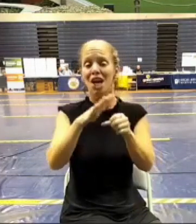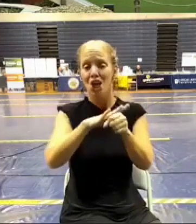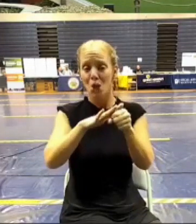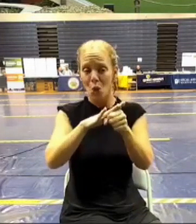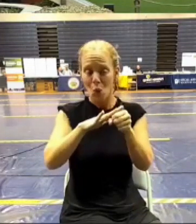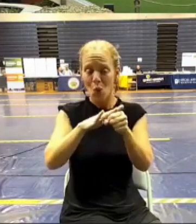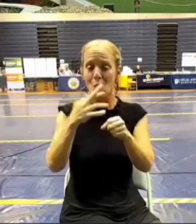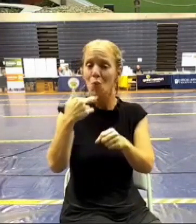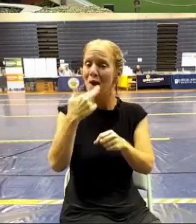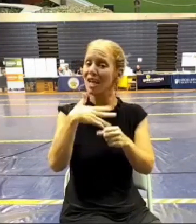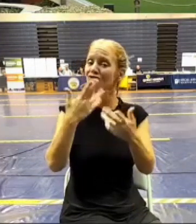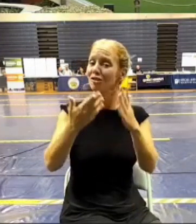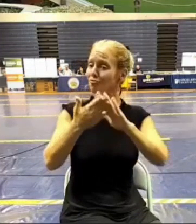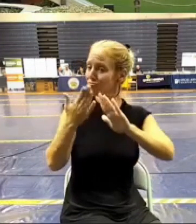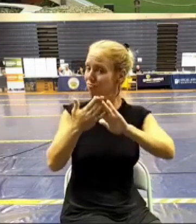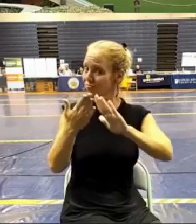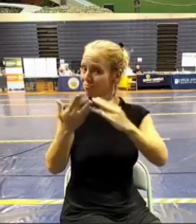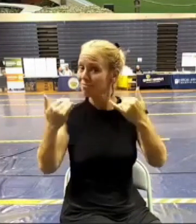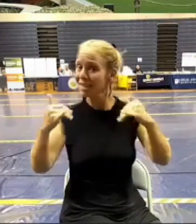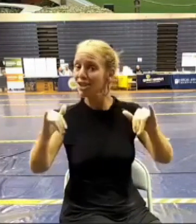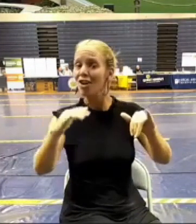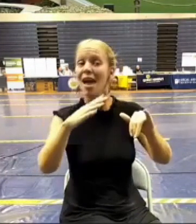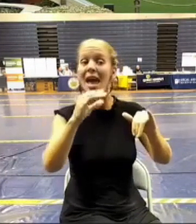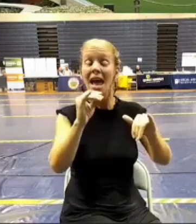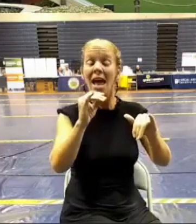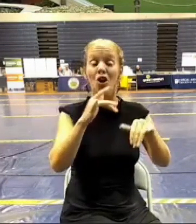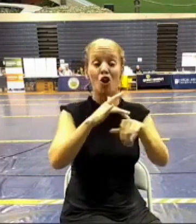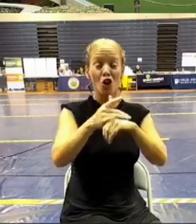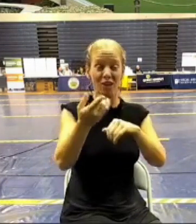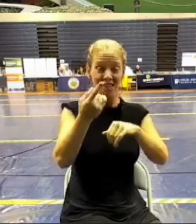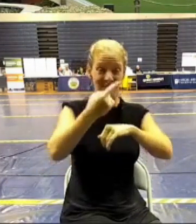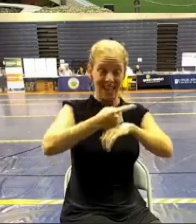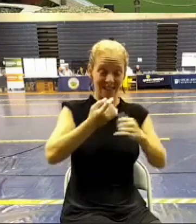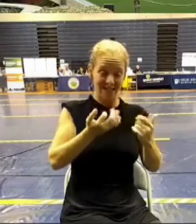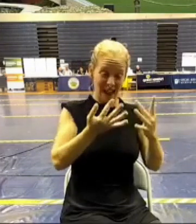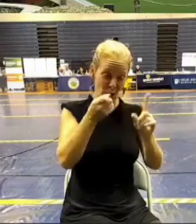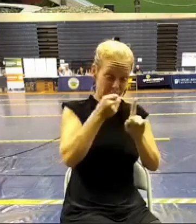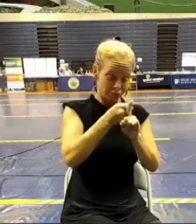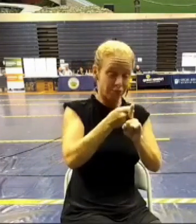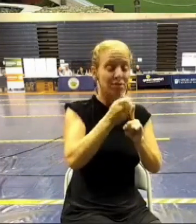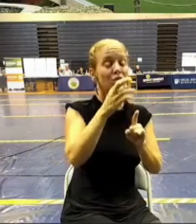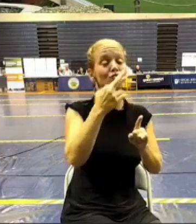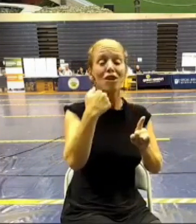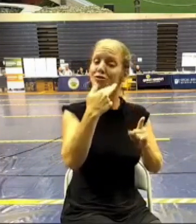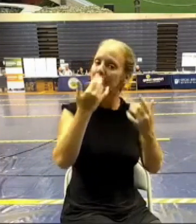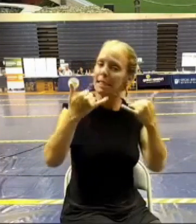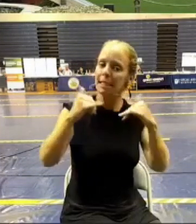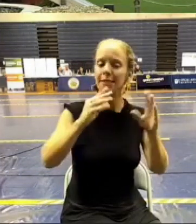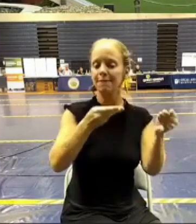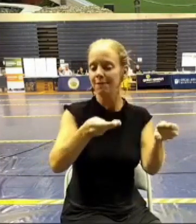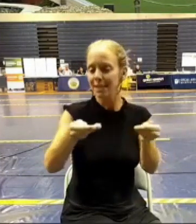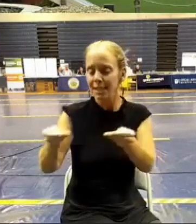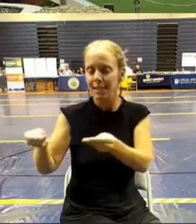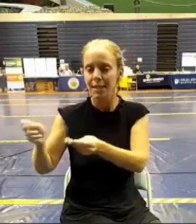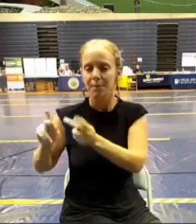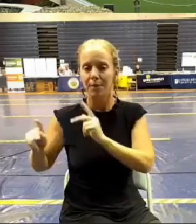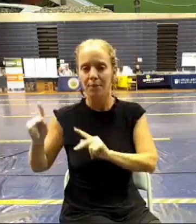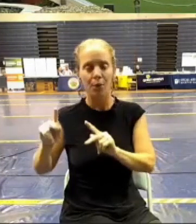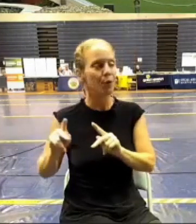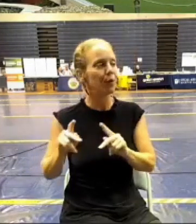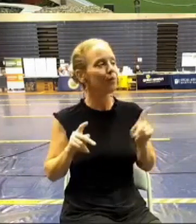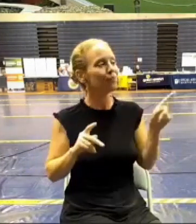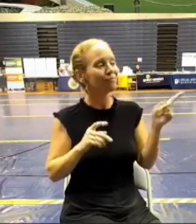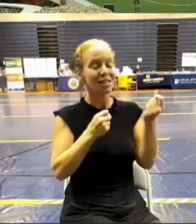feeding people in the early days following the fire. Businesses like TS are great community partners with sponsors, teachers of the